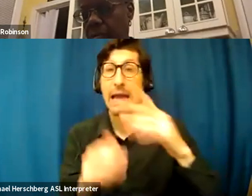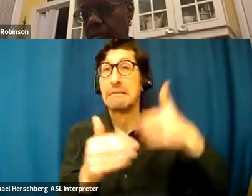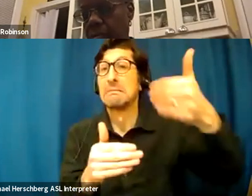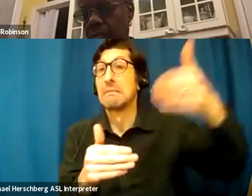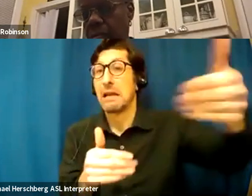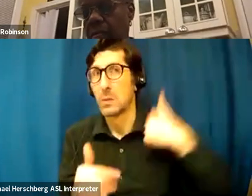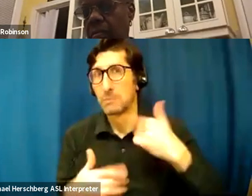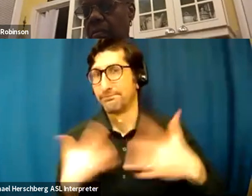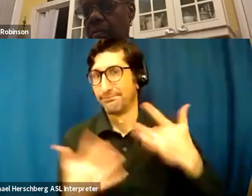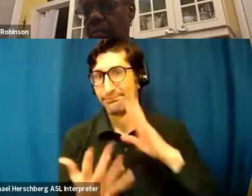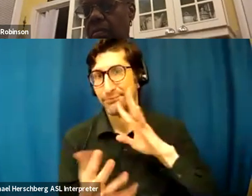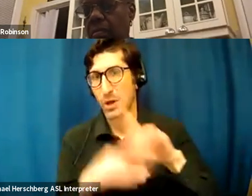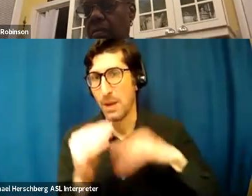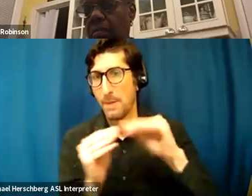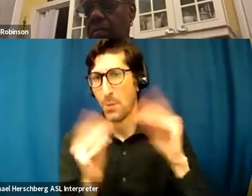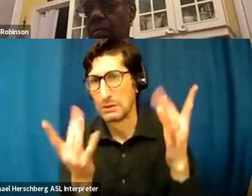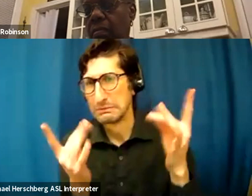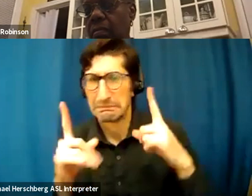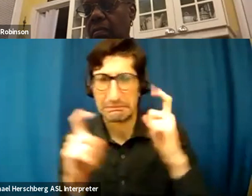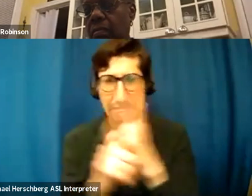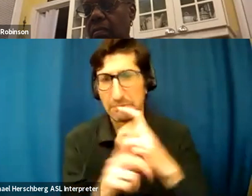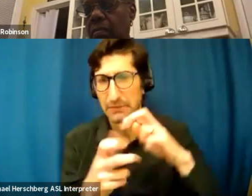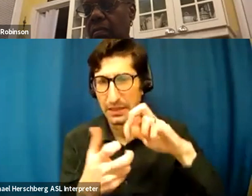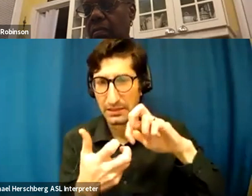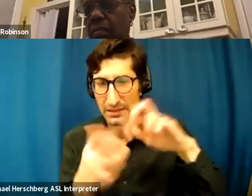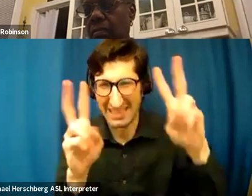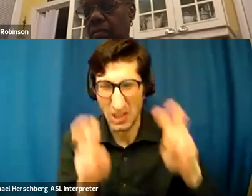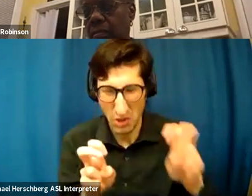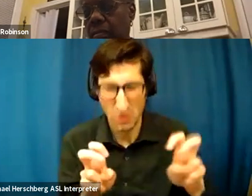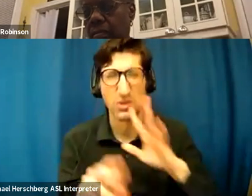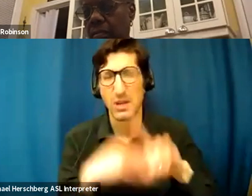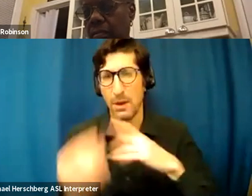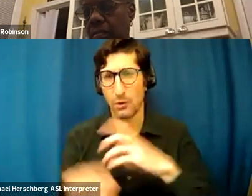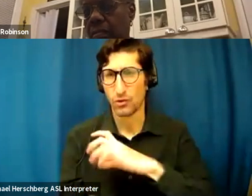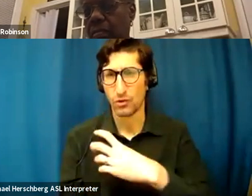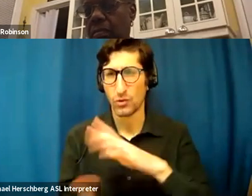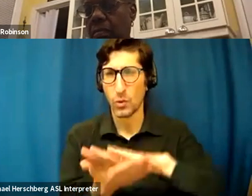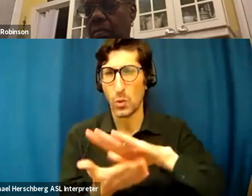conversations on important issues surrounding school policing at future sessions.